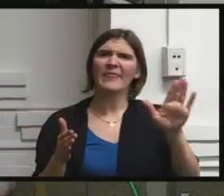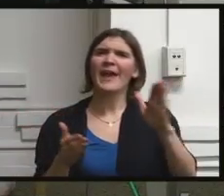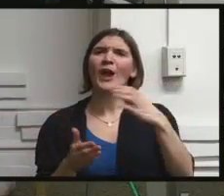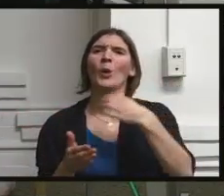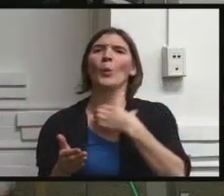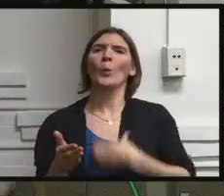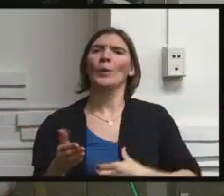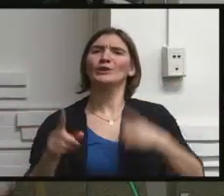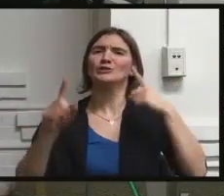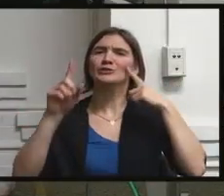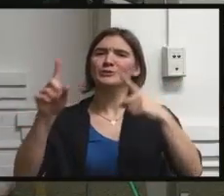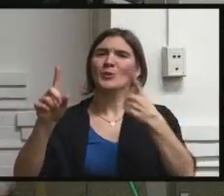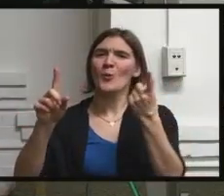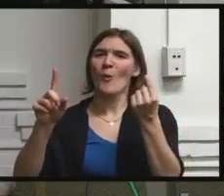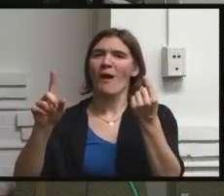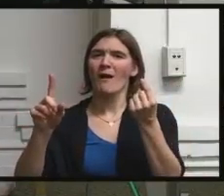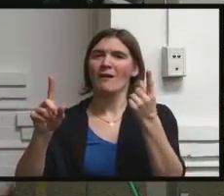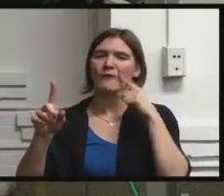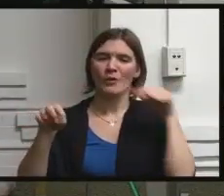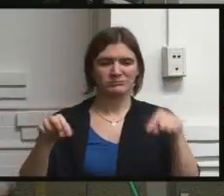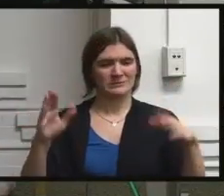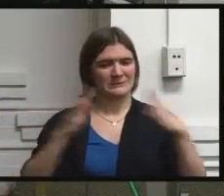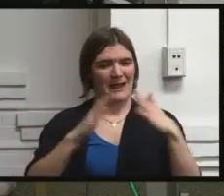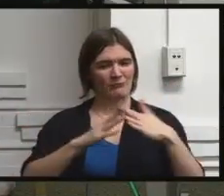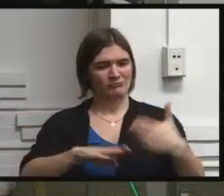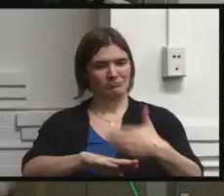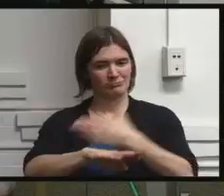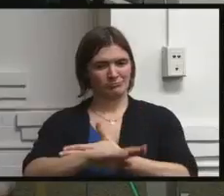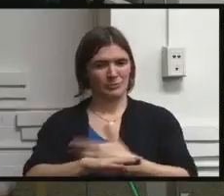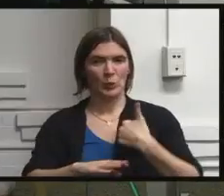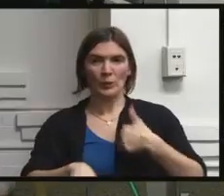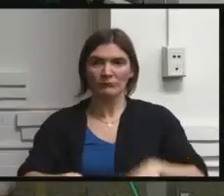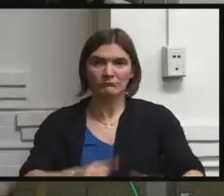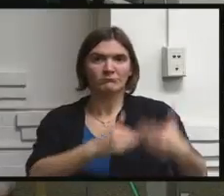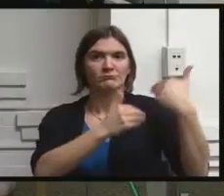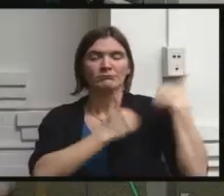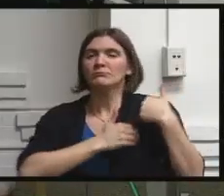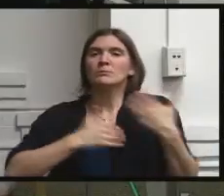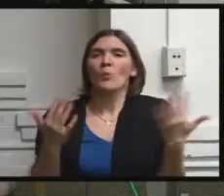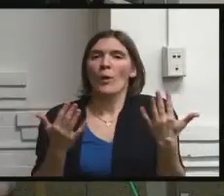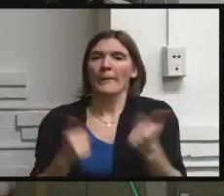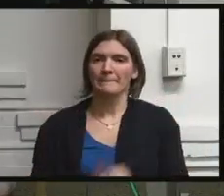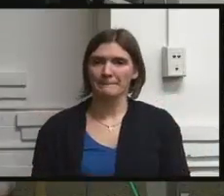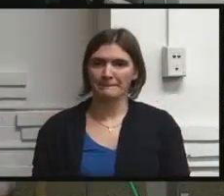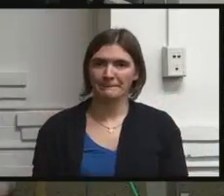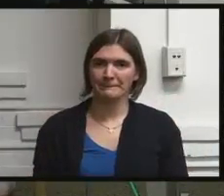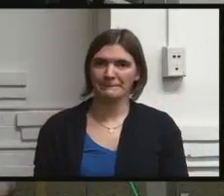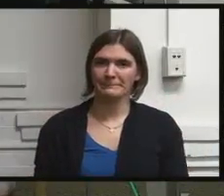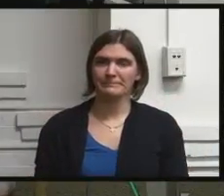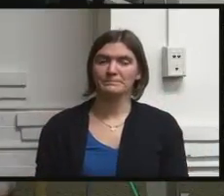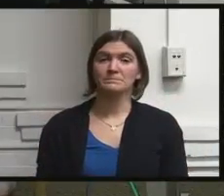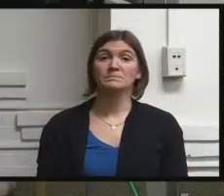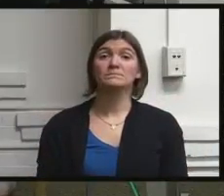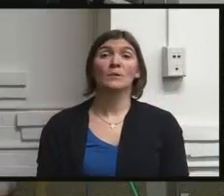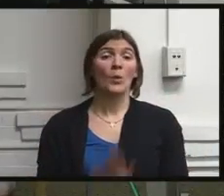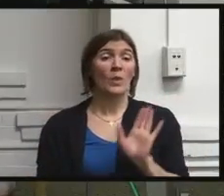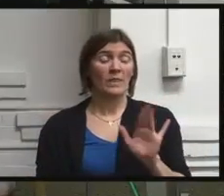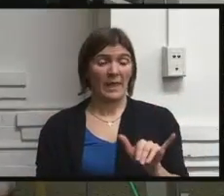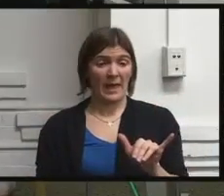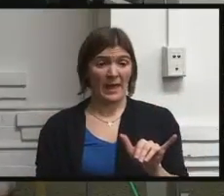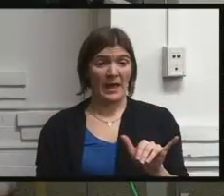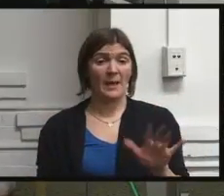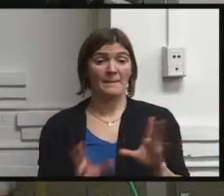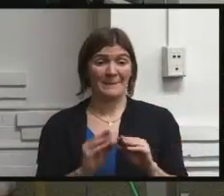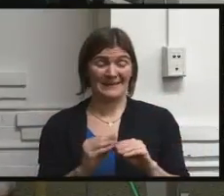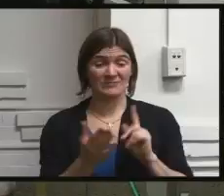lists as to what they would like to see the Downtown Improvement Group focus on. So that took place in